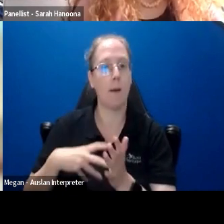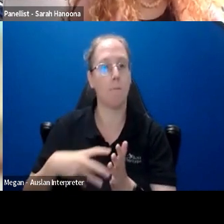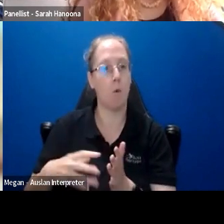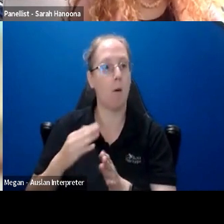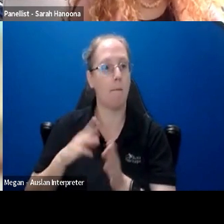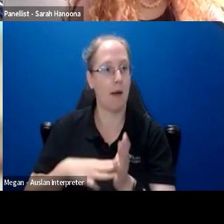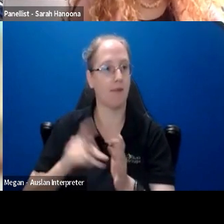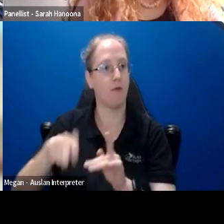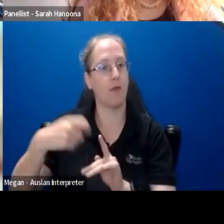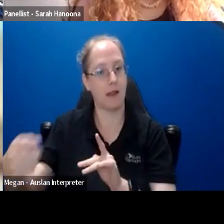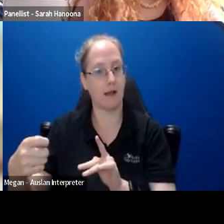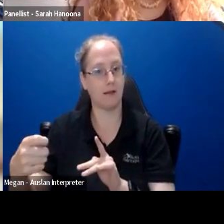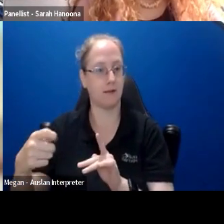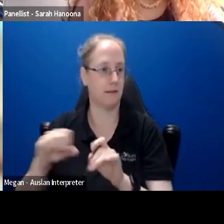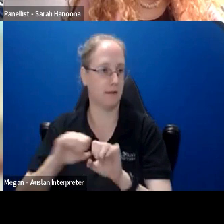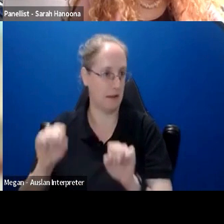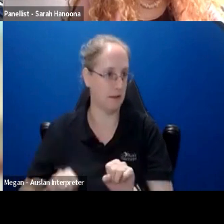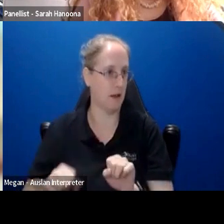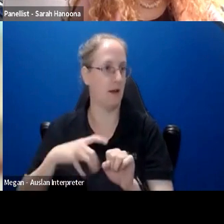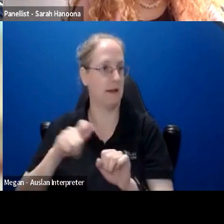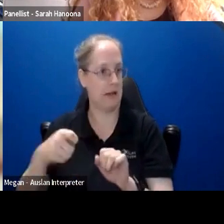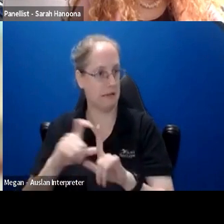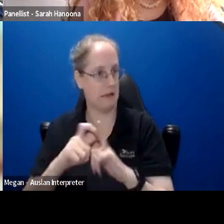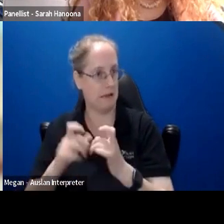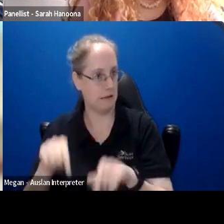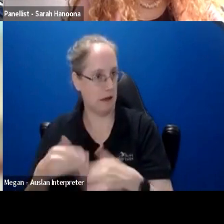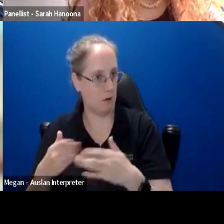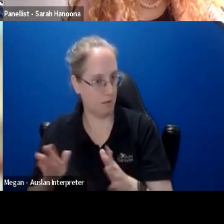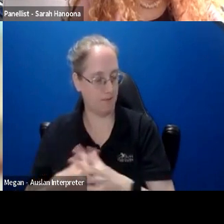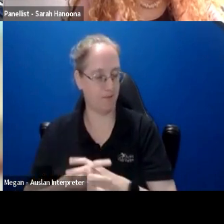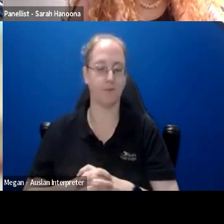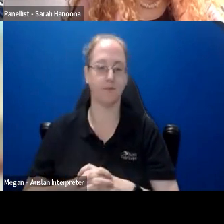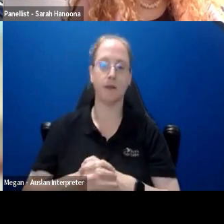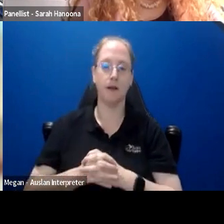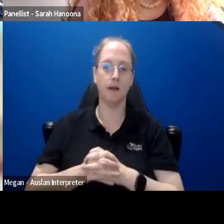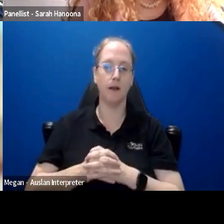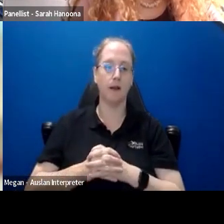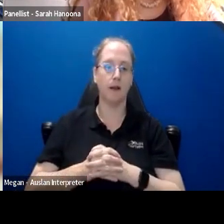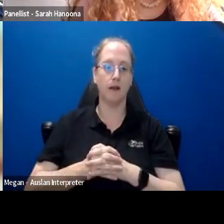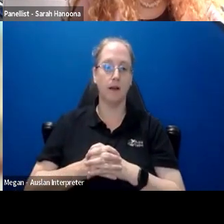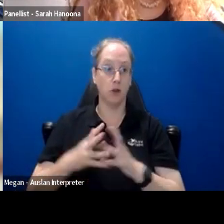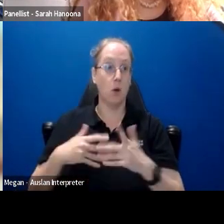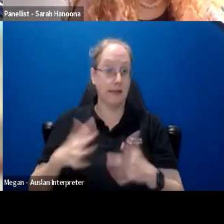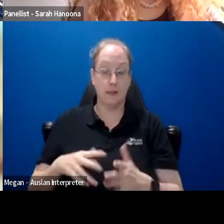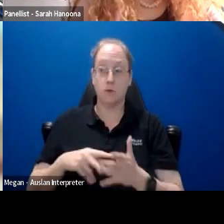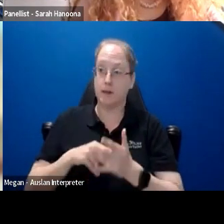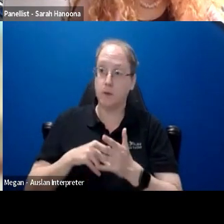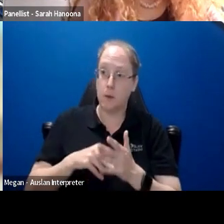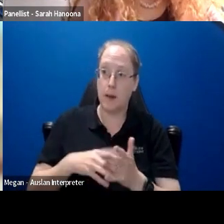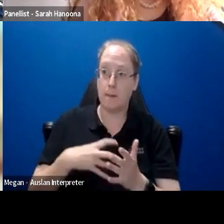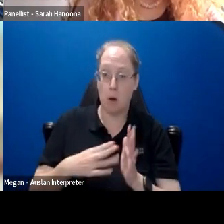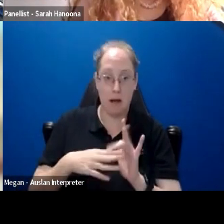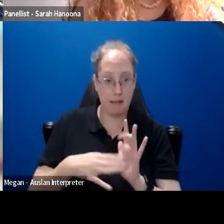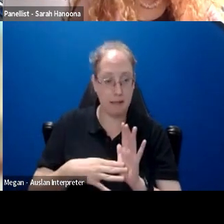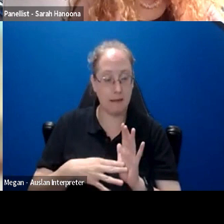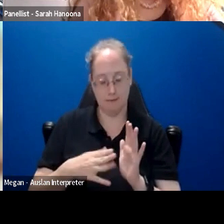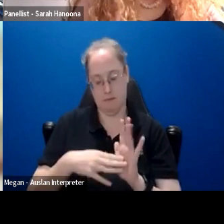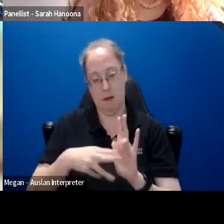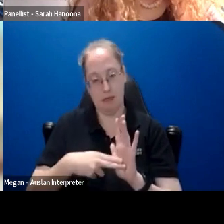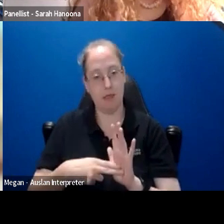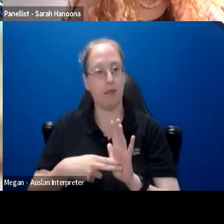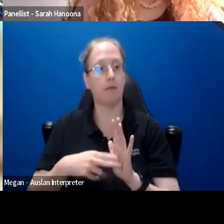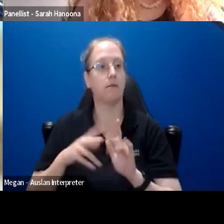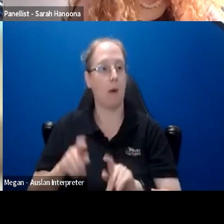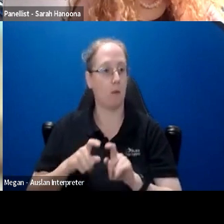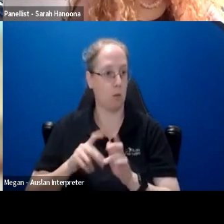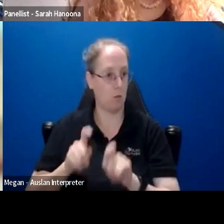the next semester, the new classes intake. And so that's what I did. I waited a couple of months, but this is where the second